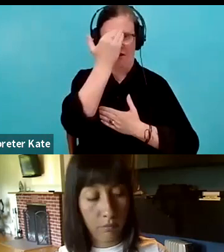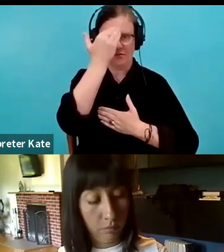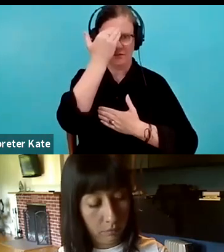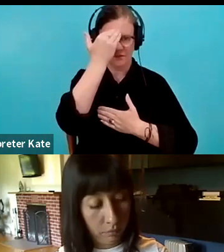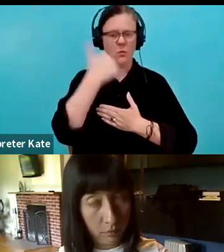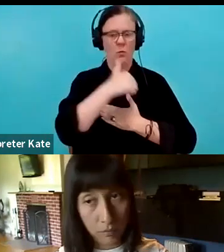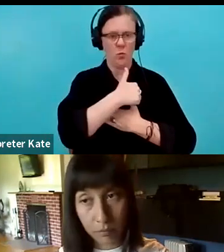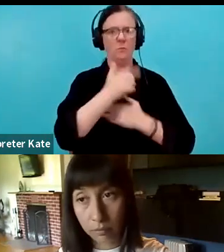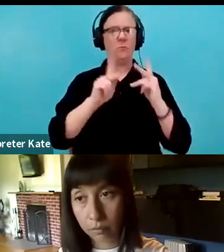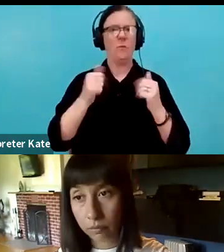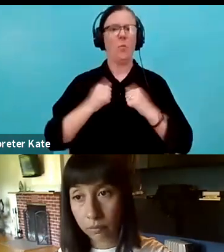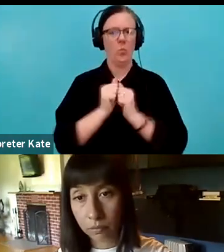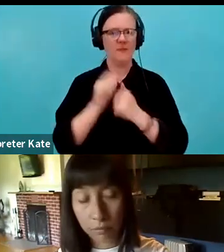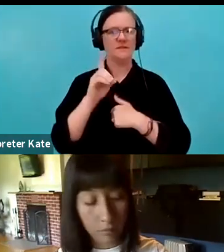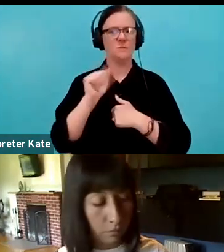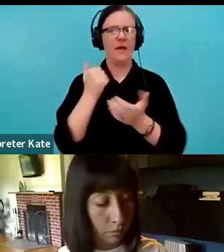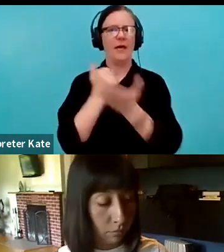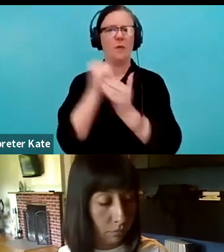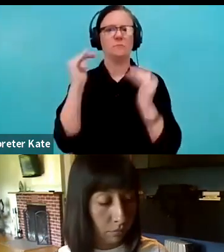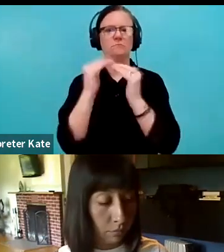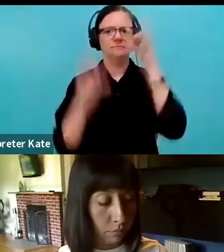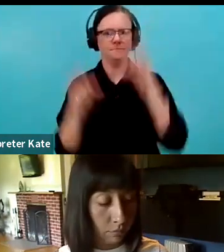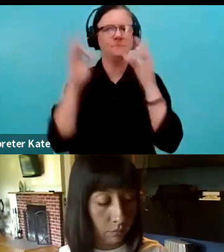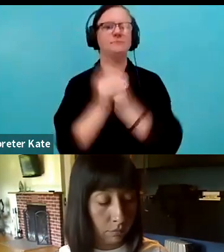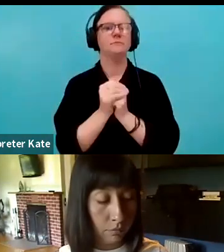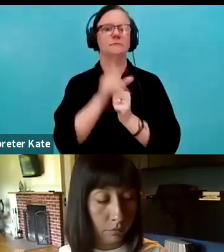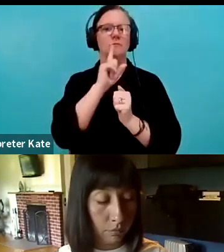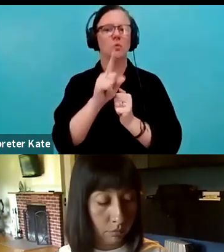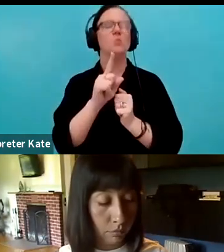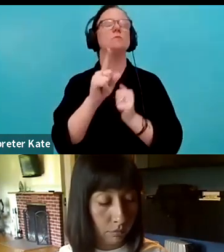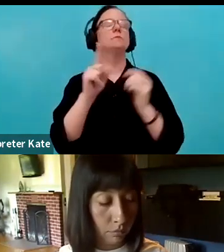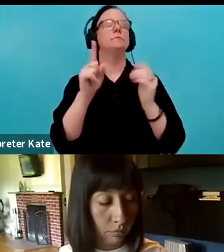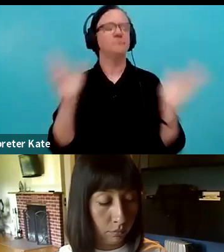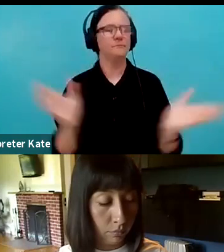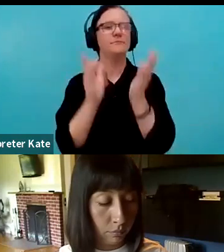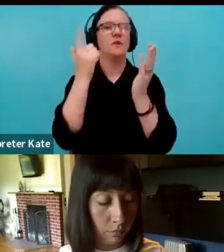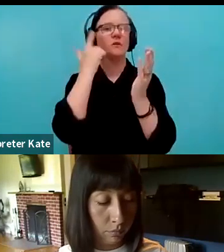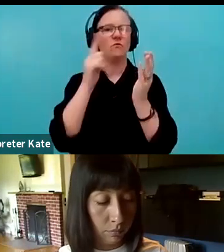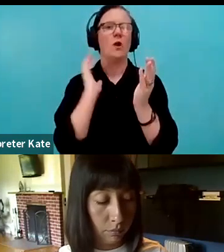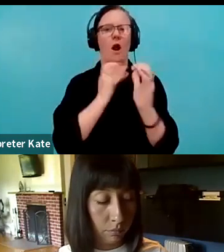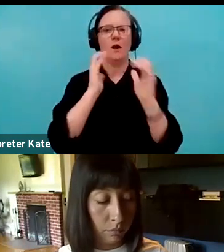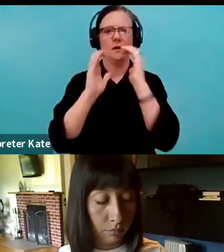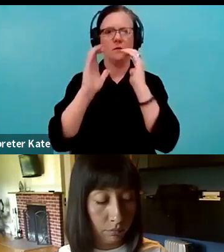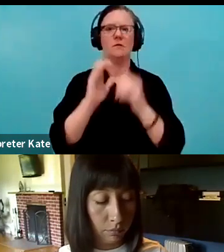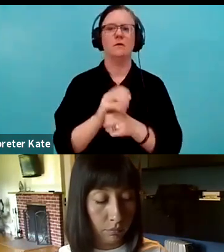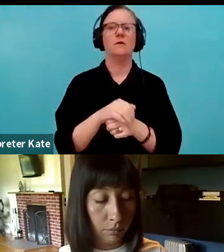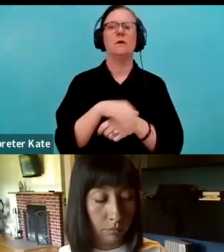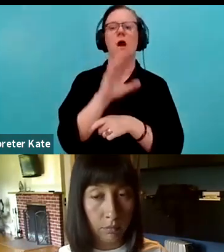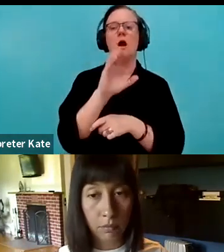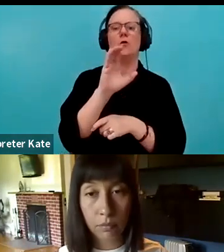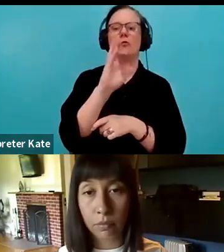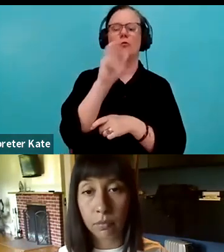achieving justice. Thank you for attending our Disability Power Series and today's conversation featuring Crip Camp directors